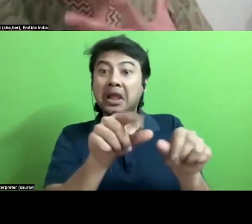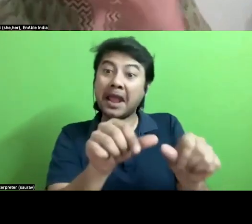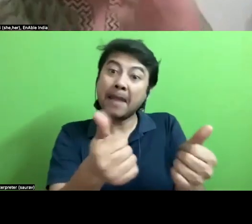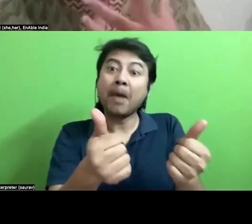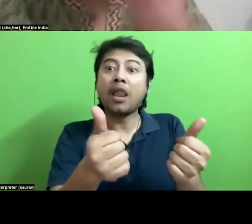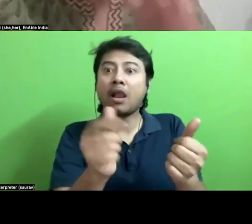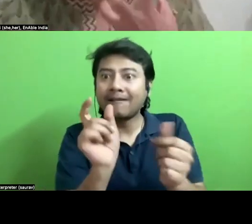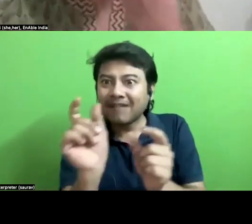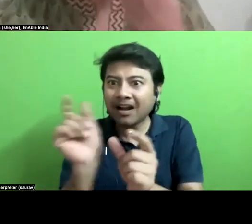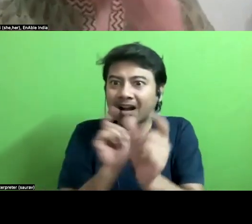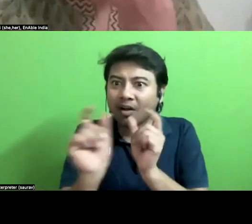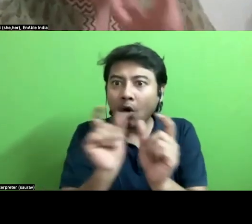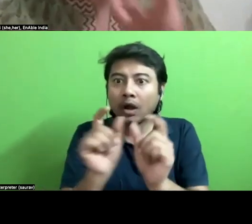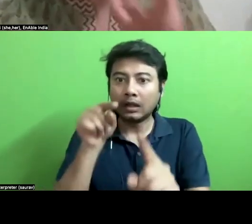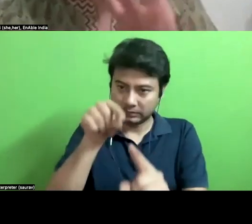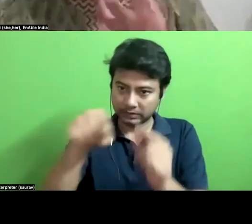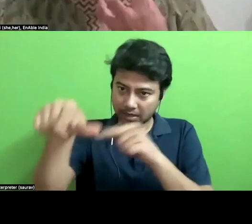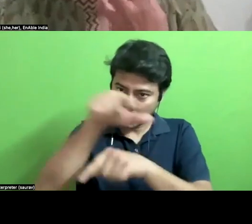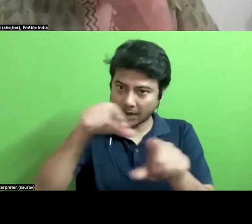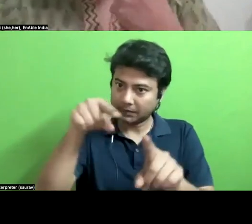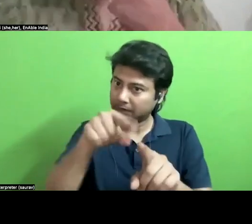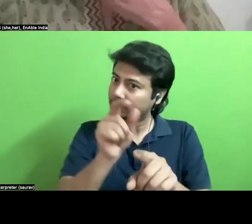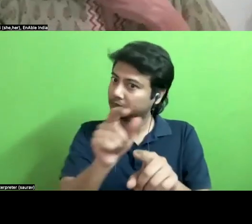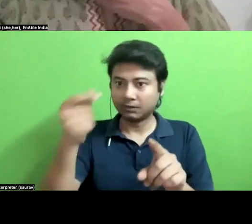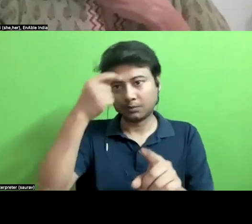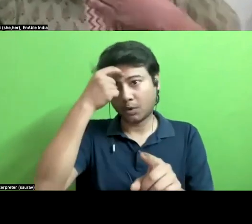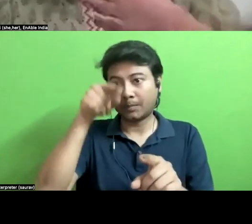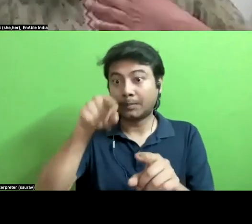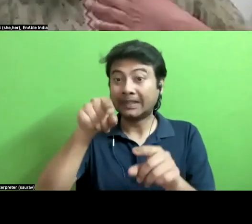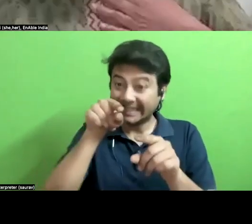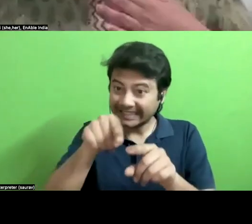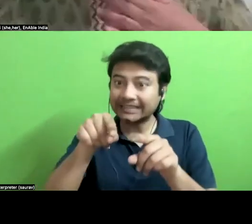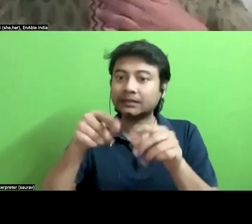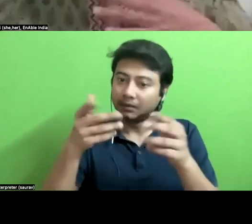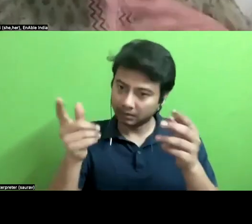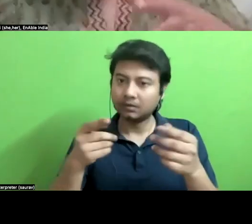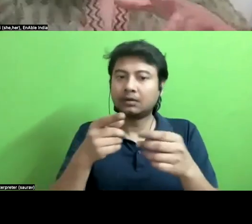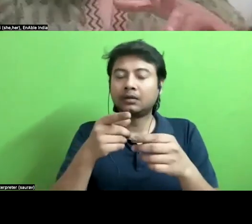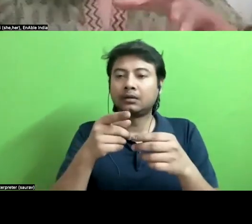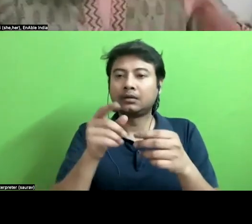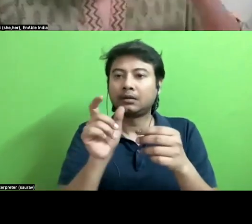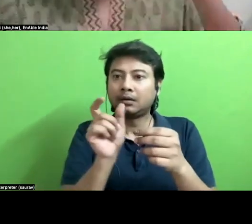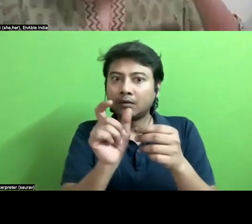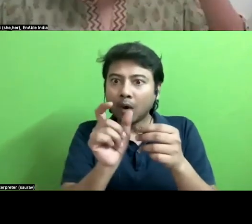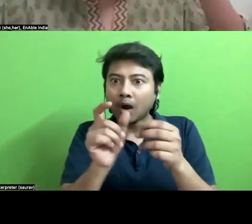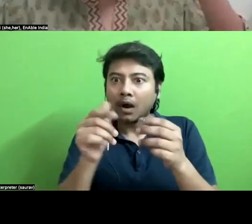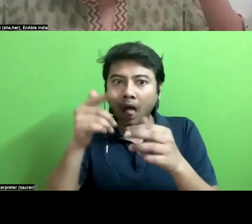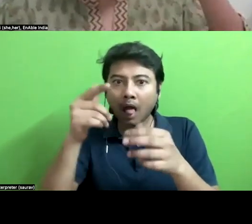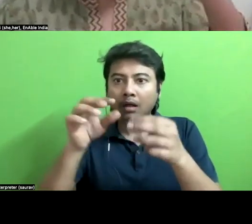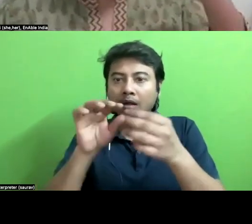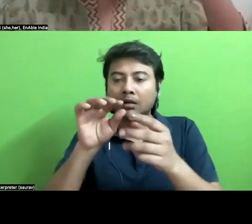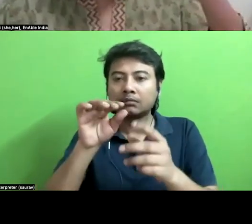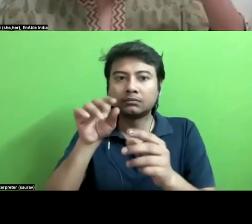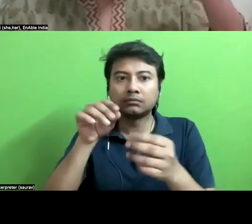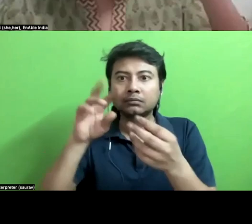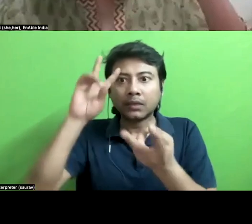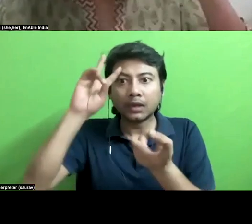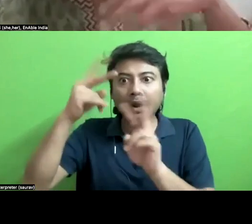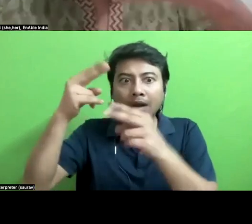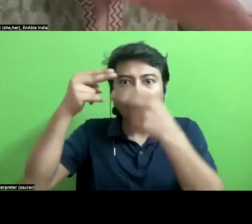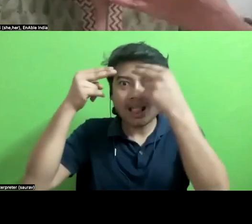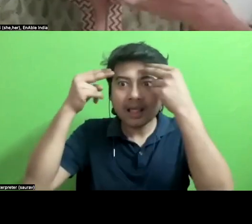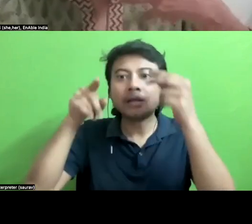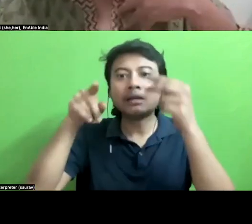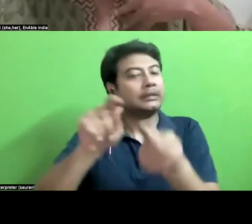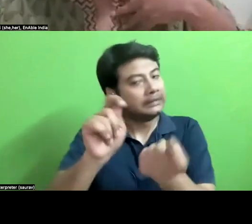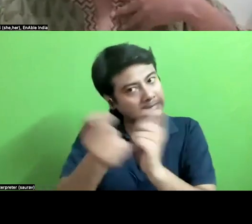and really work on the changing the narrative. So what I'm going to do now is I'm actually going to